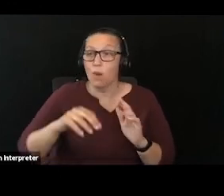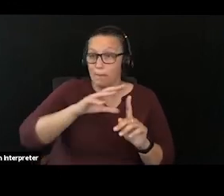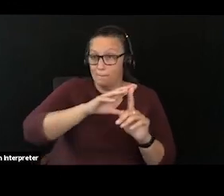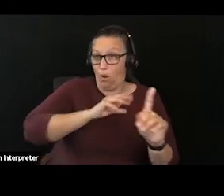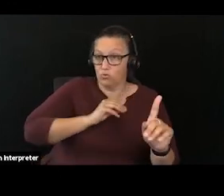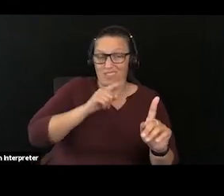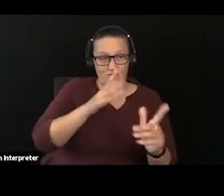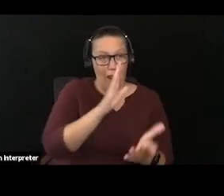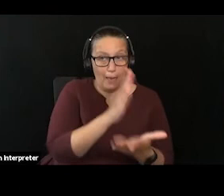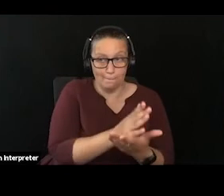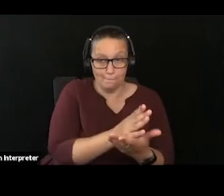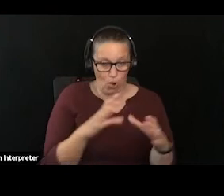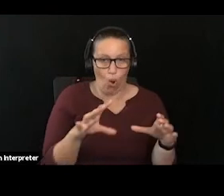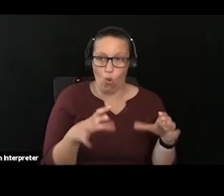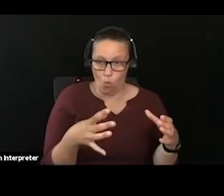idea of which